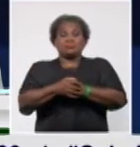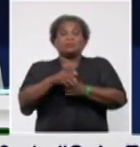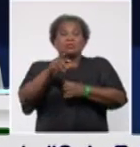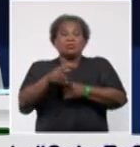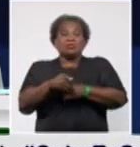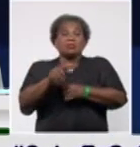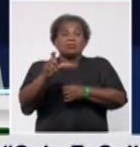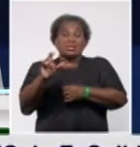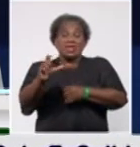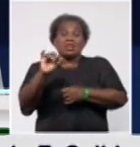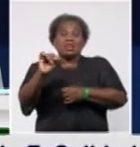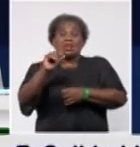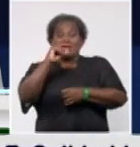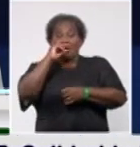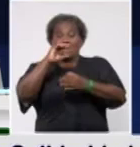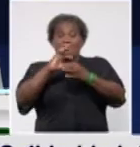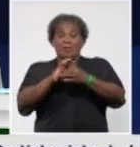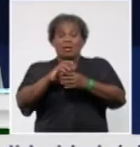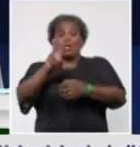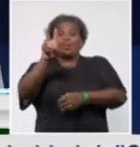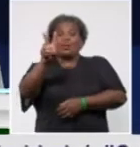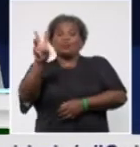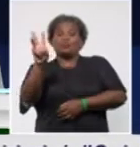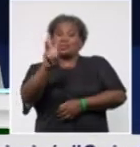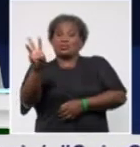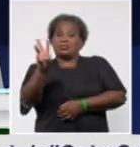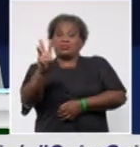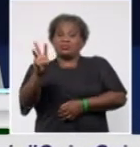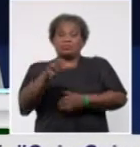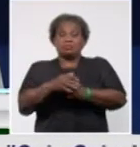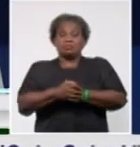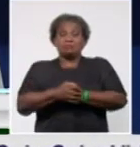233 in the Molecular Immunology Center,